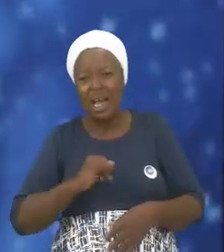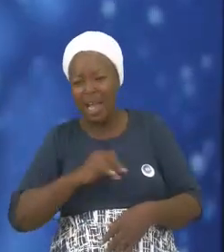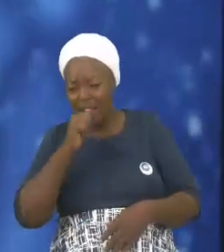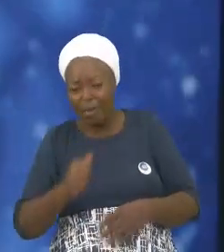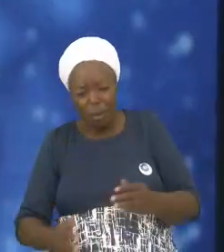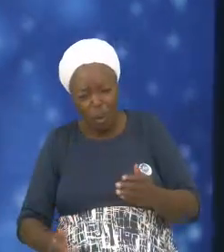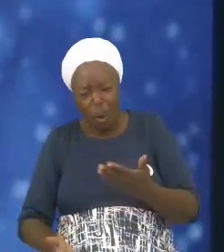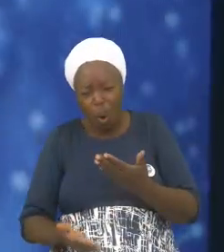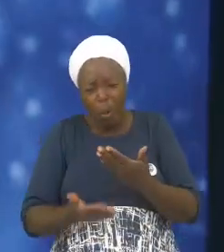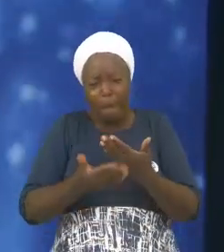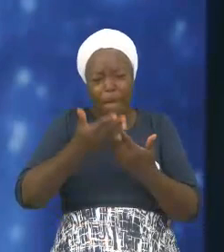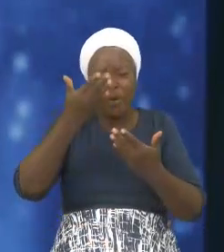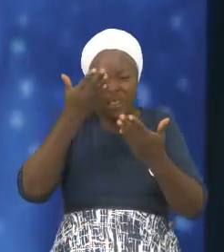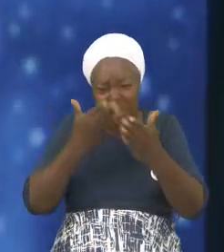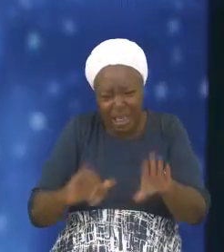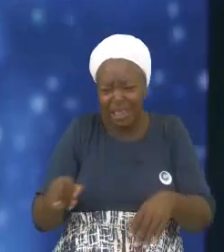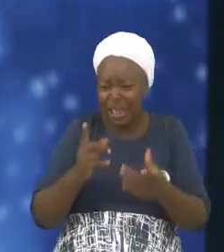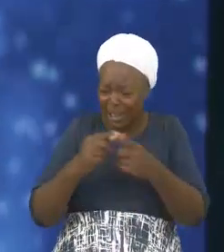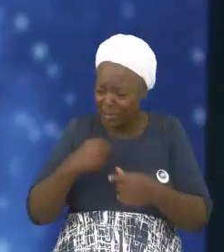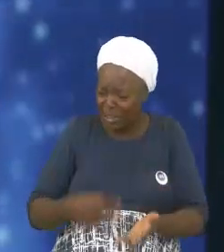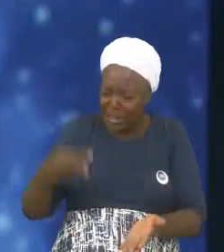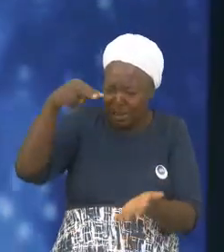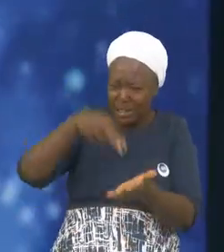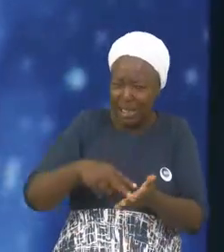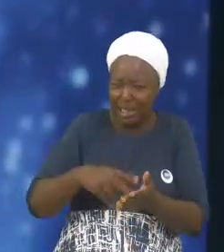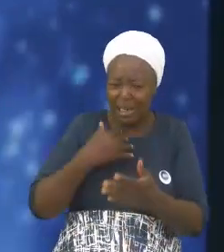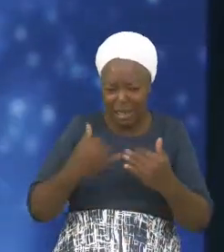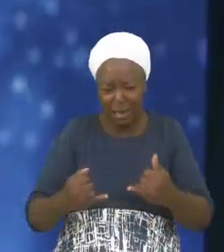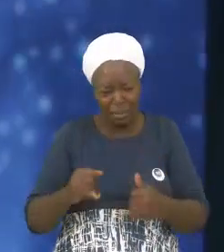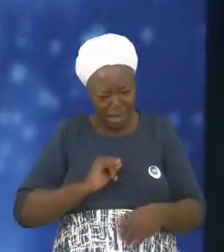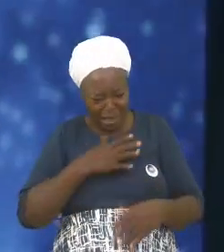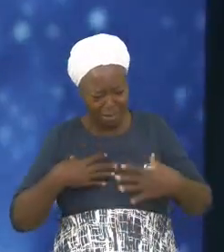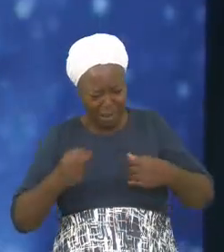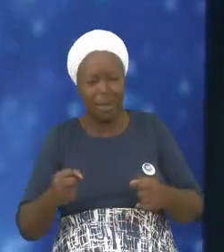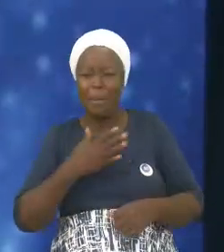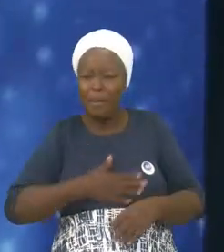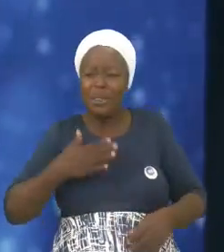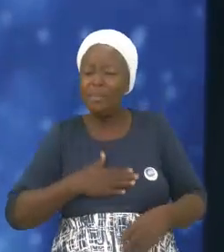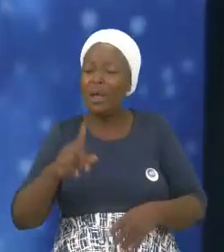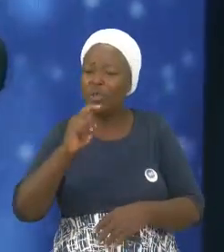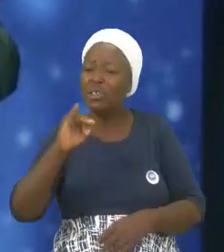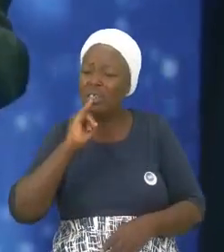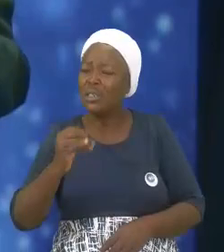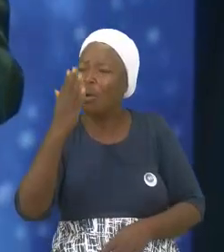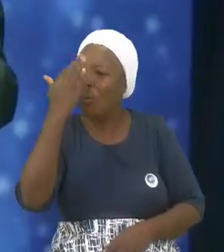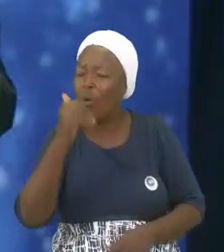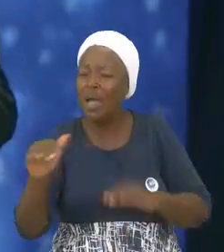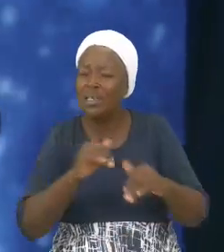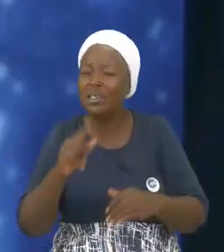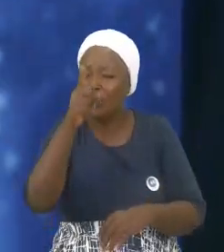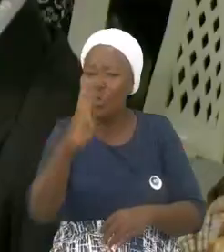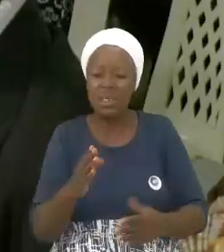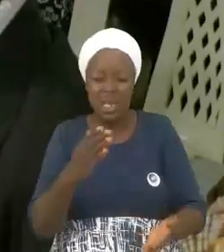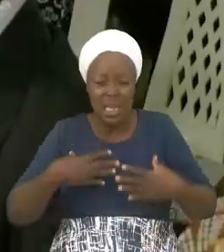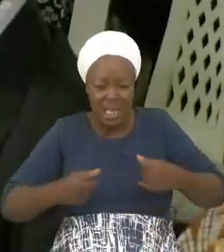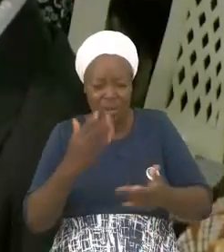up. Now I'm healed. Now I'm strong. He said, my question is, why did God heal somebody like me?